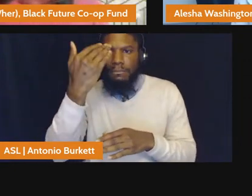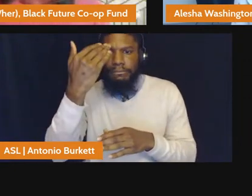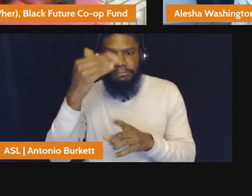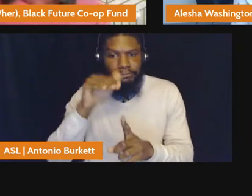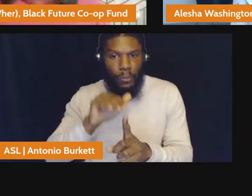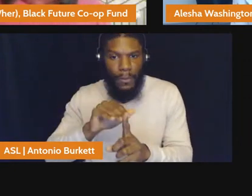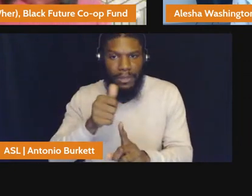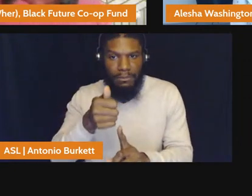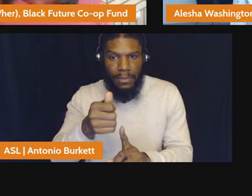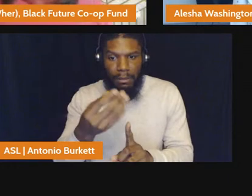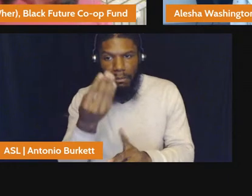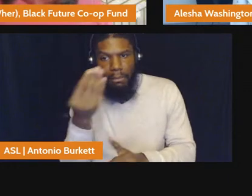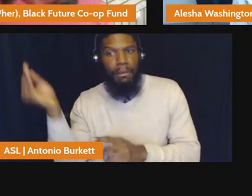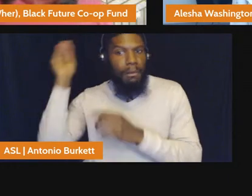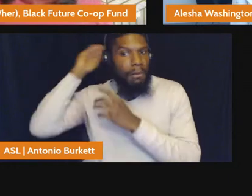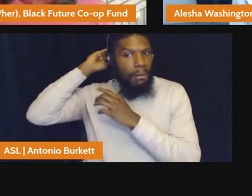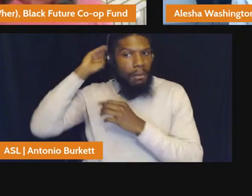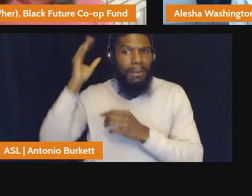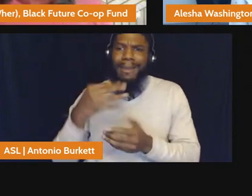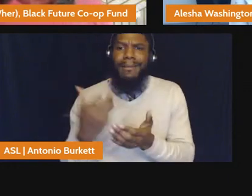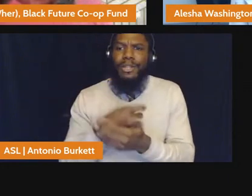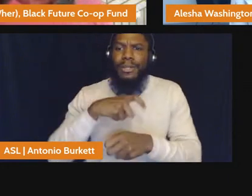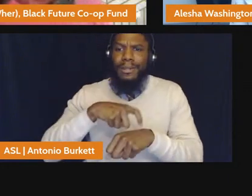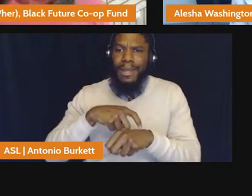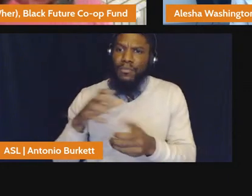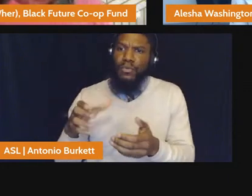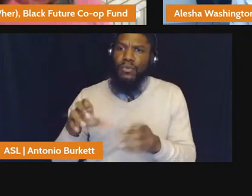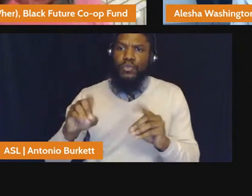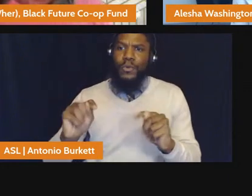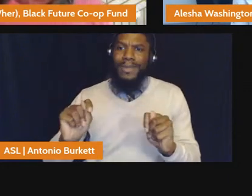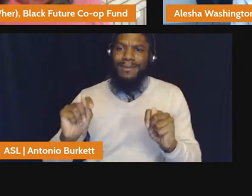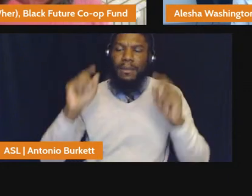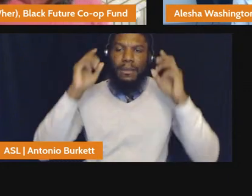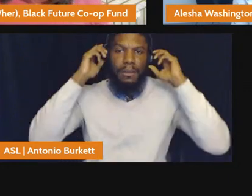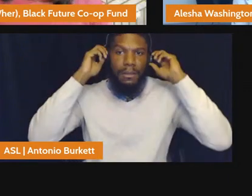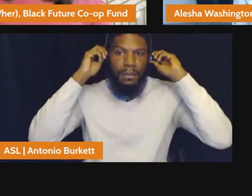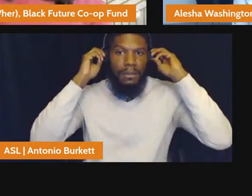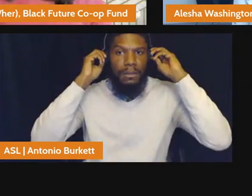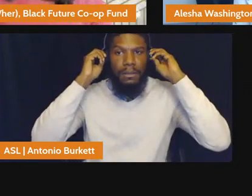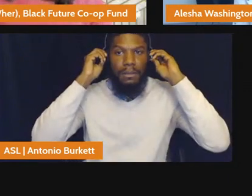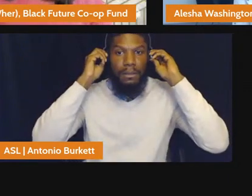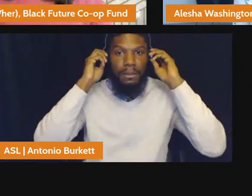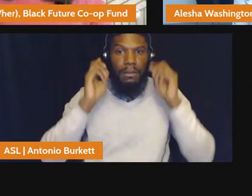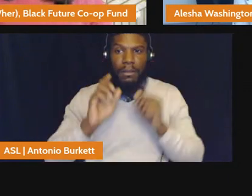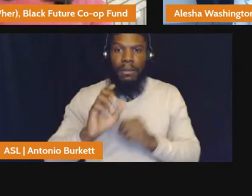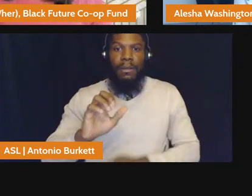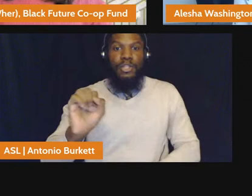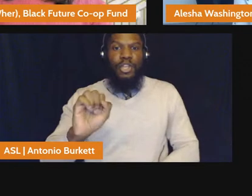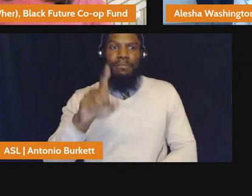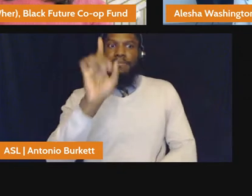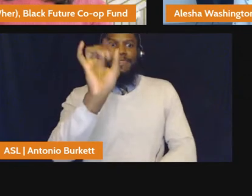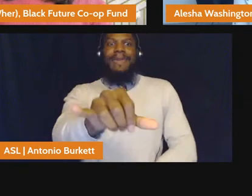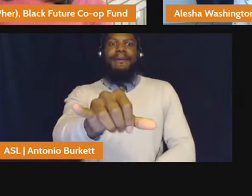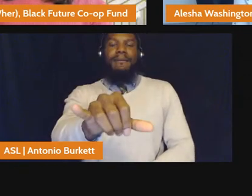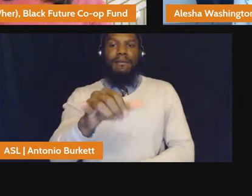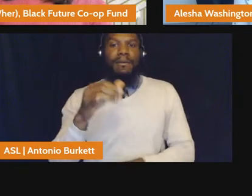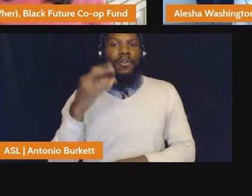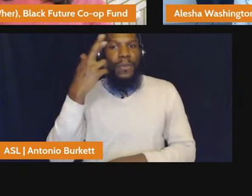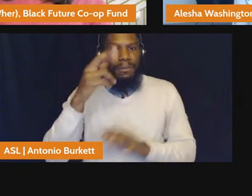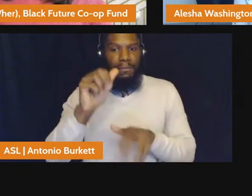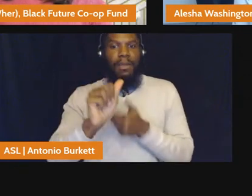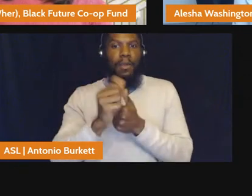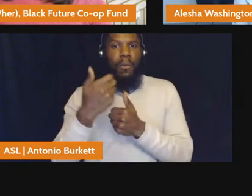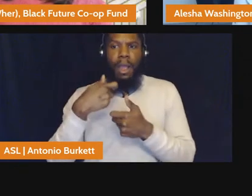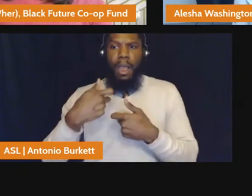it. And I think that that's what you're saying is exactly the reason why I gravitated towards the Black Future Co-op Fund, because